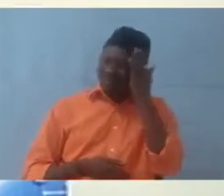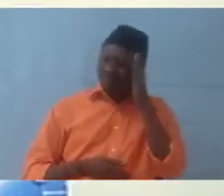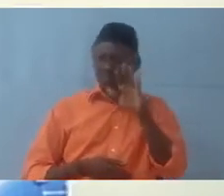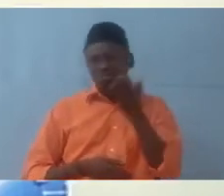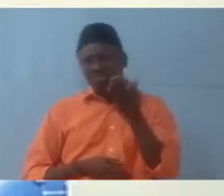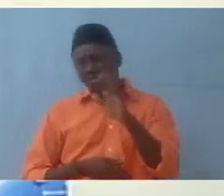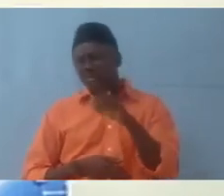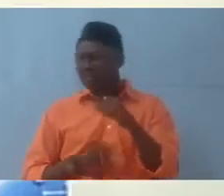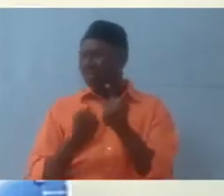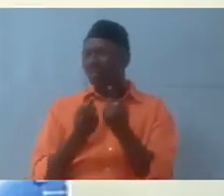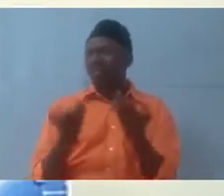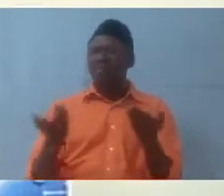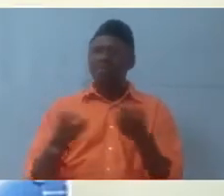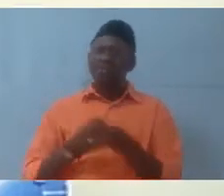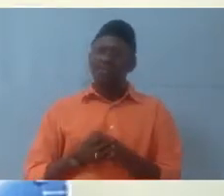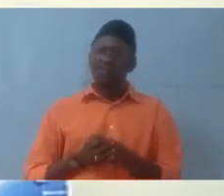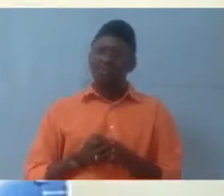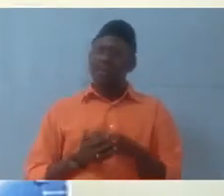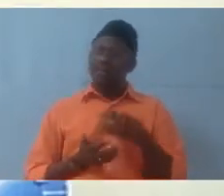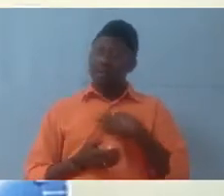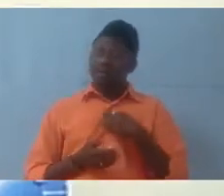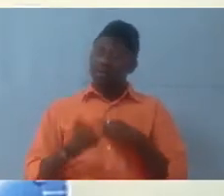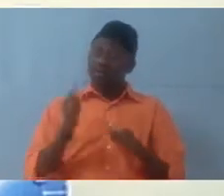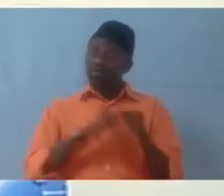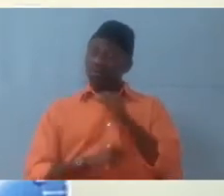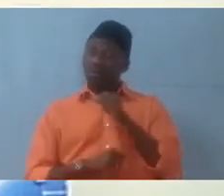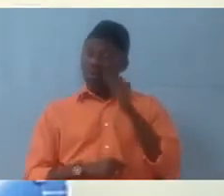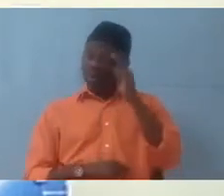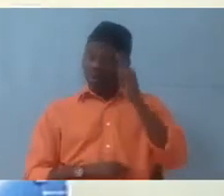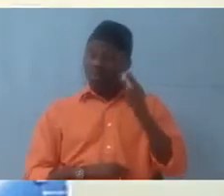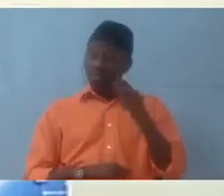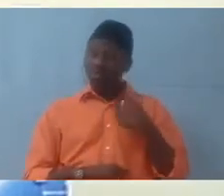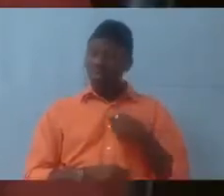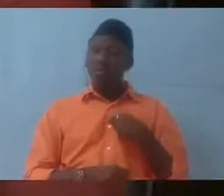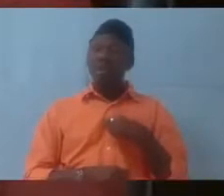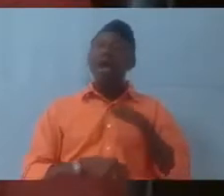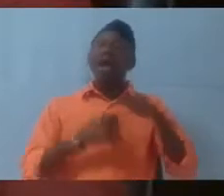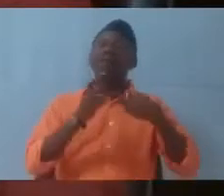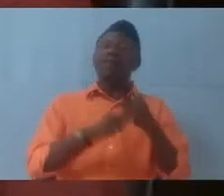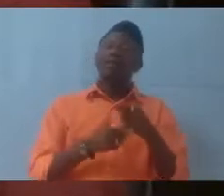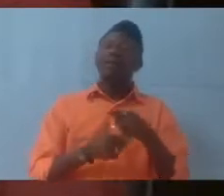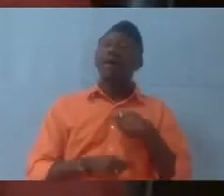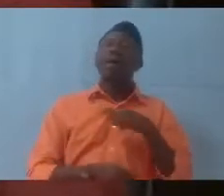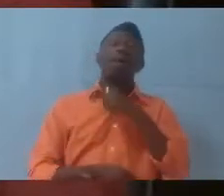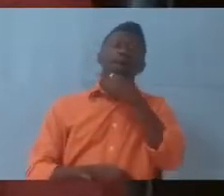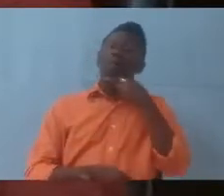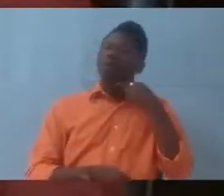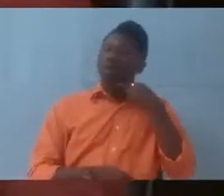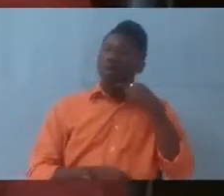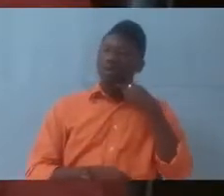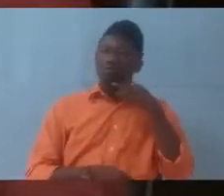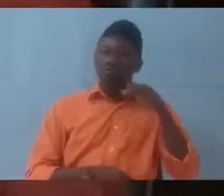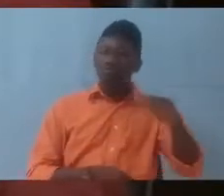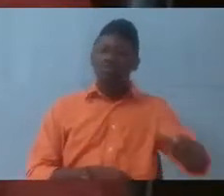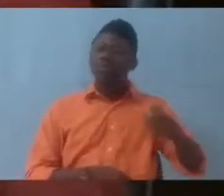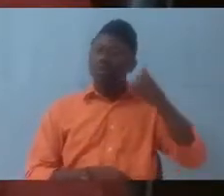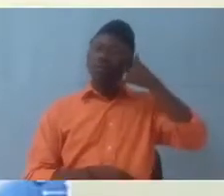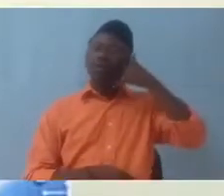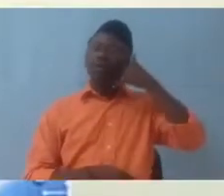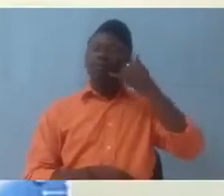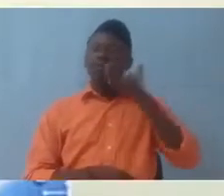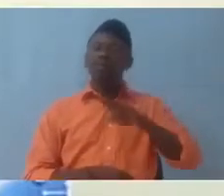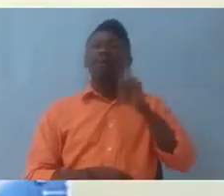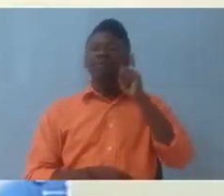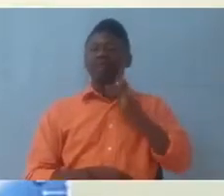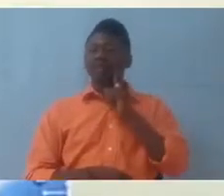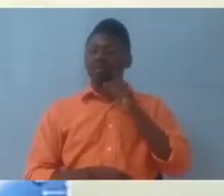yenen I wanted to come back home but then my mother just picked up the phone from my dad mbugon na ñew nak waye suma yaay jël telephone bi ci suma papa and